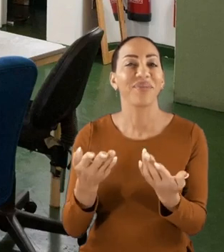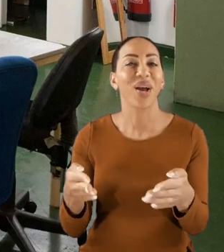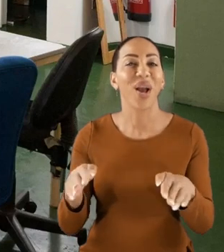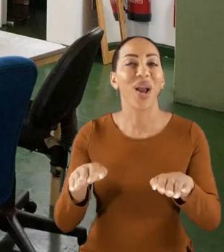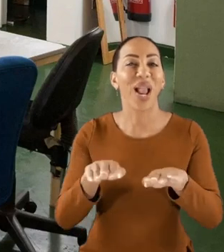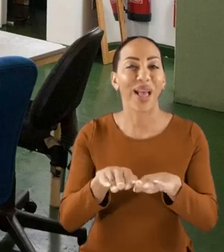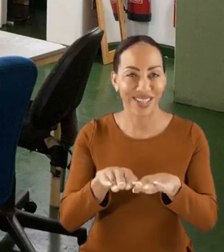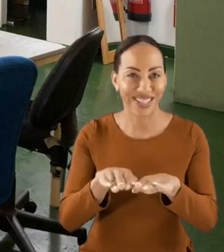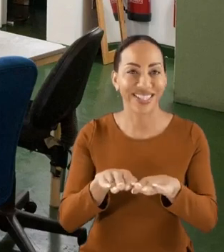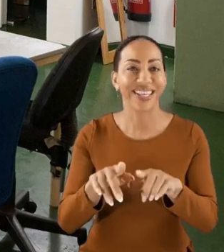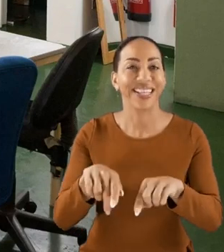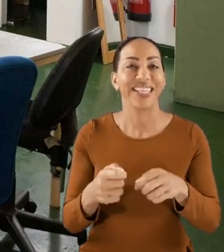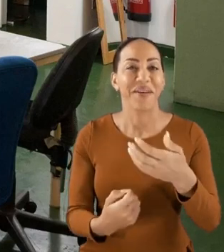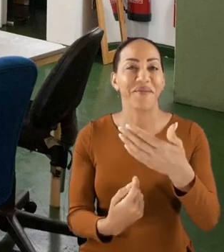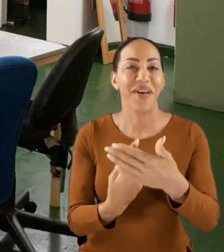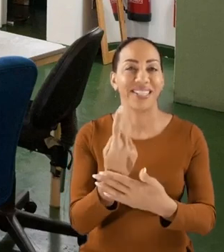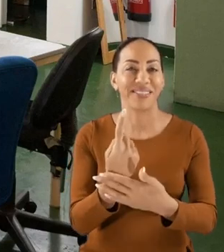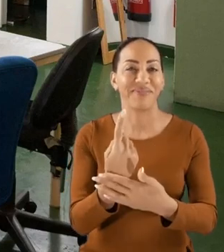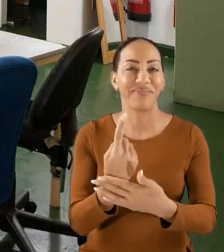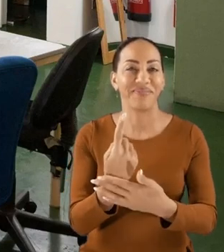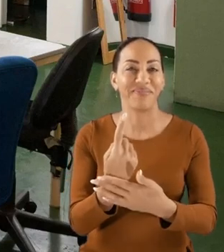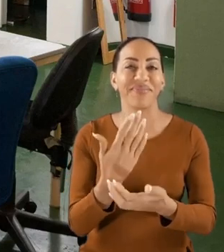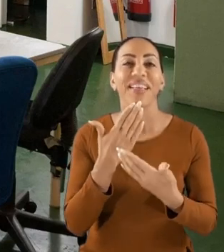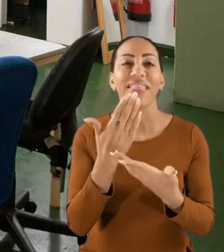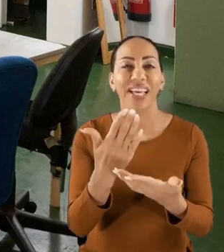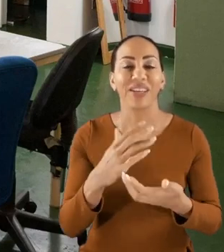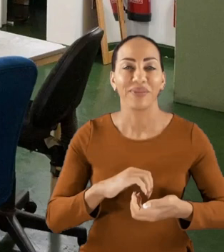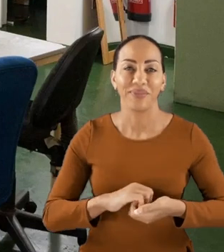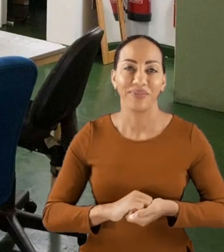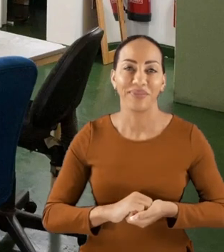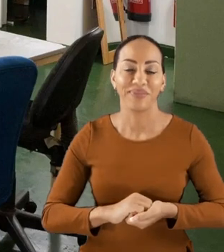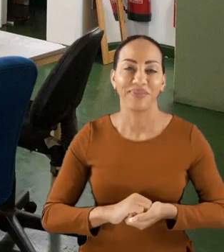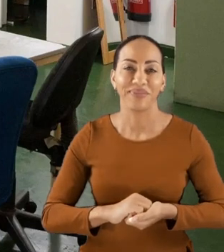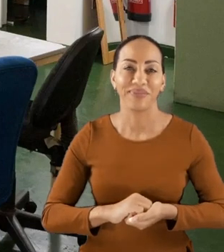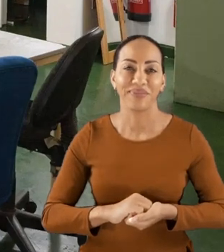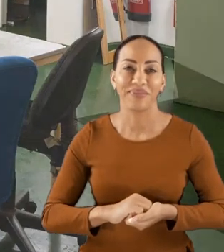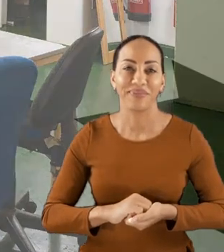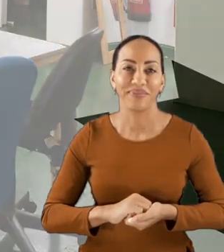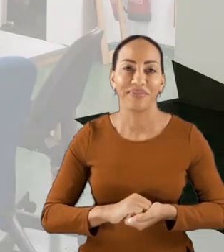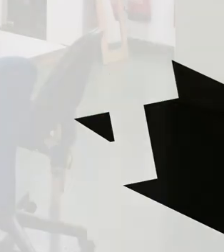sort of close the event, bring this event to a close. Thank you.